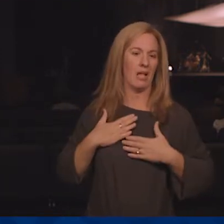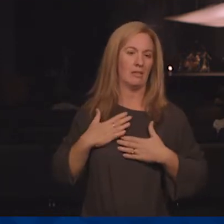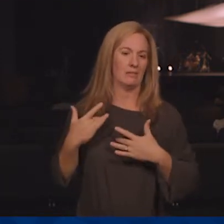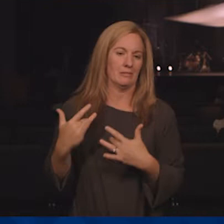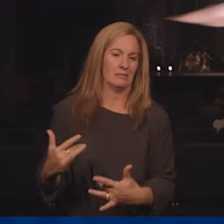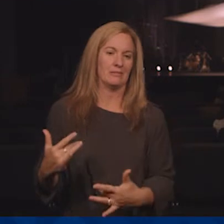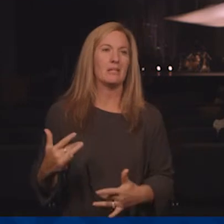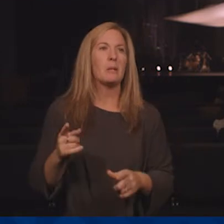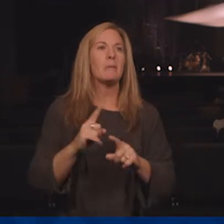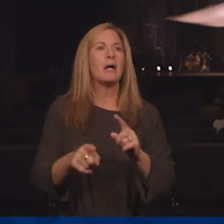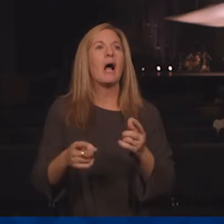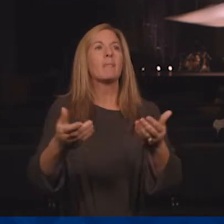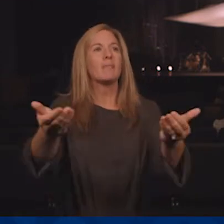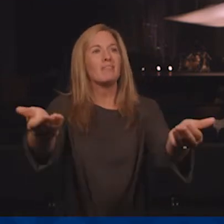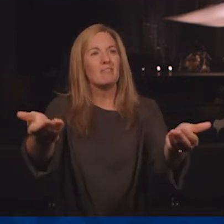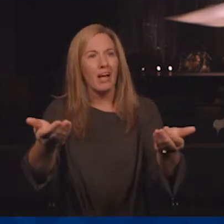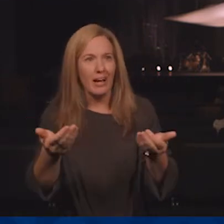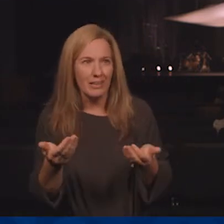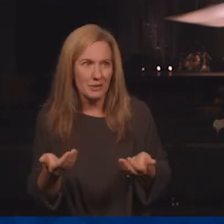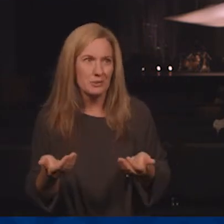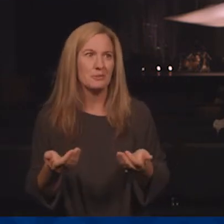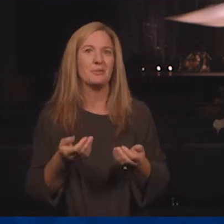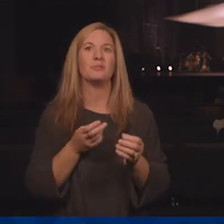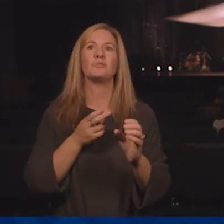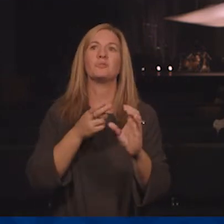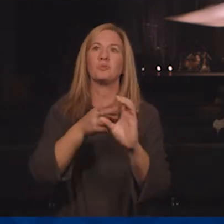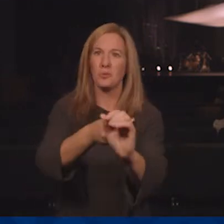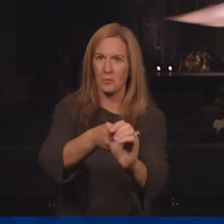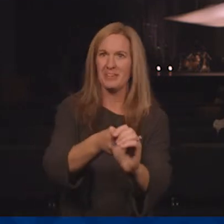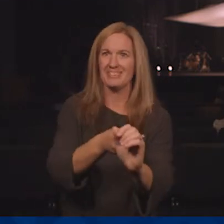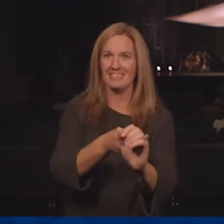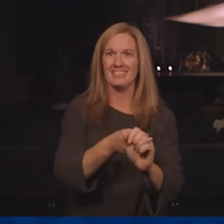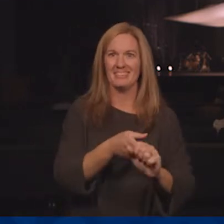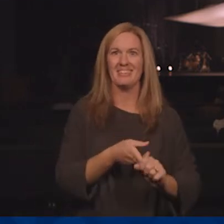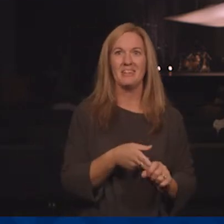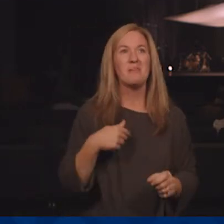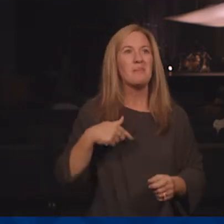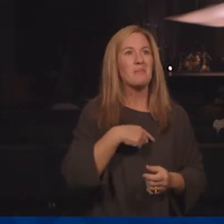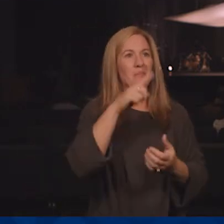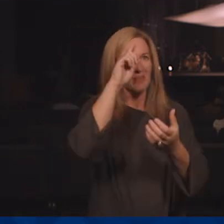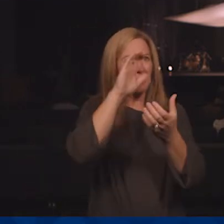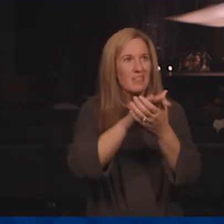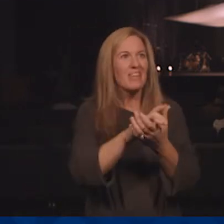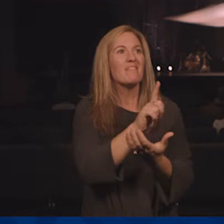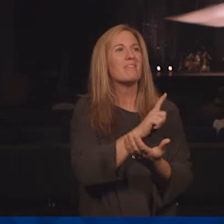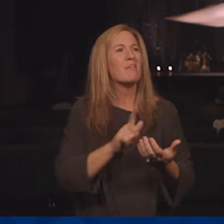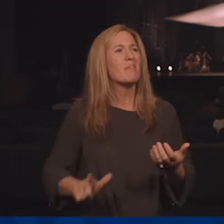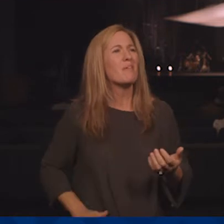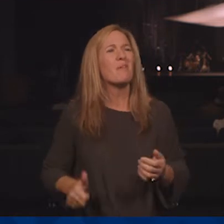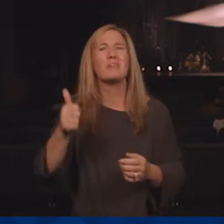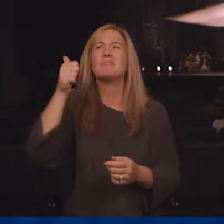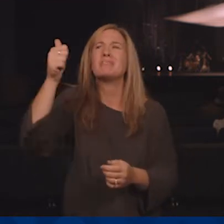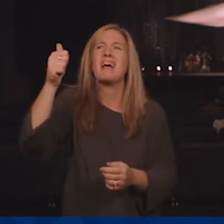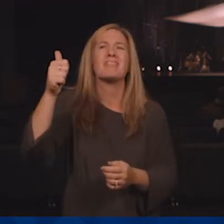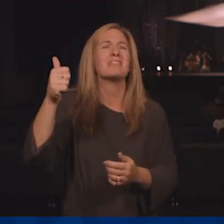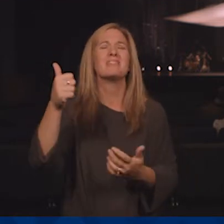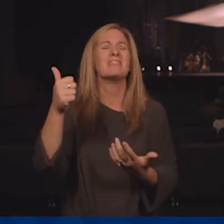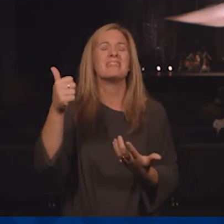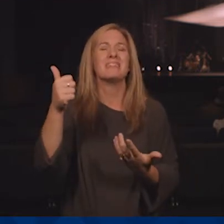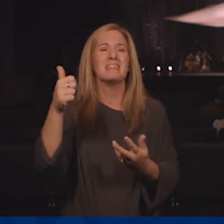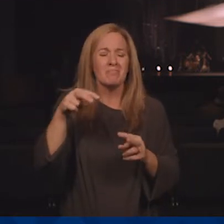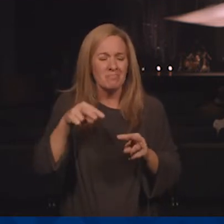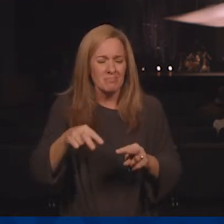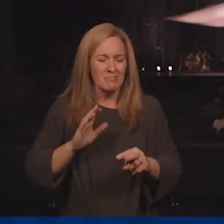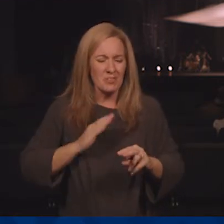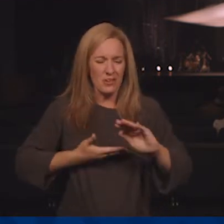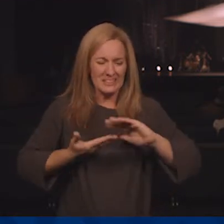Would you join? We believe that the Lord has compassion and mercy for our city,